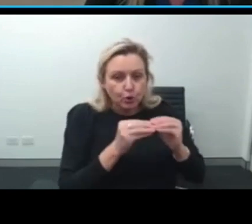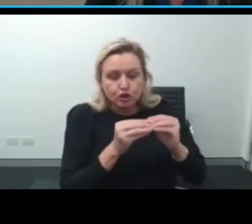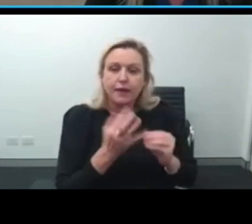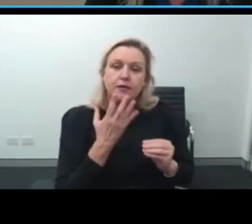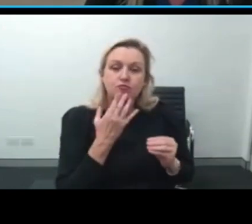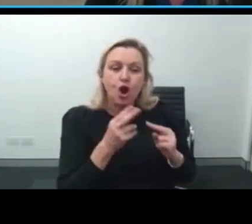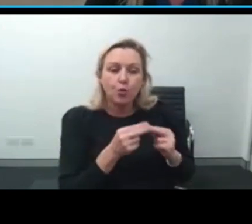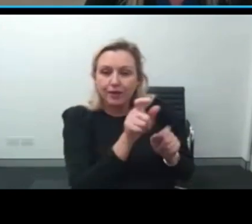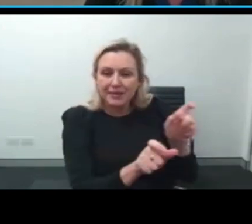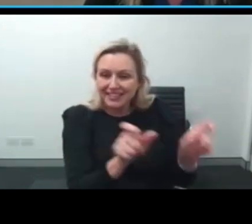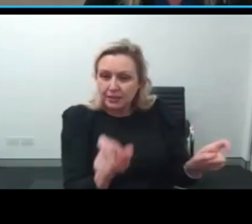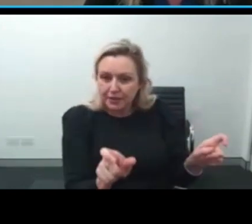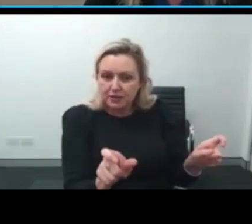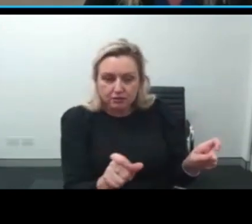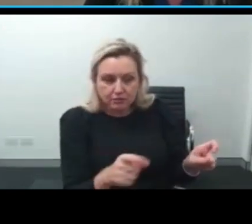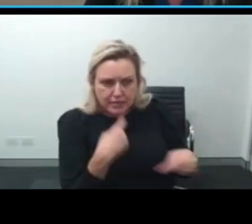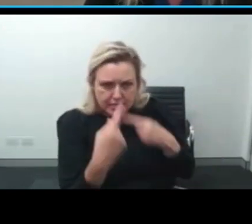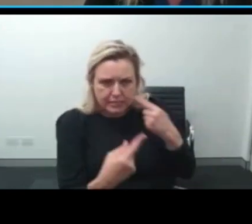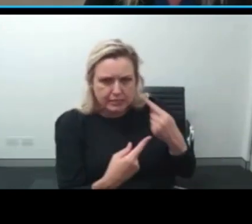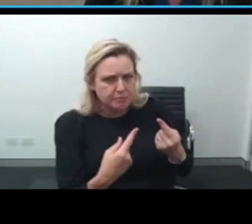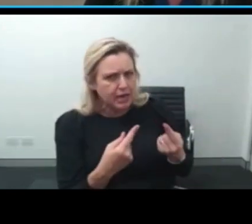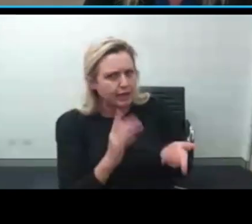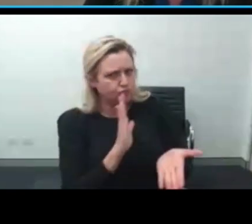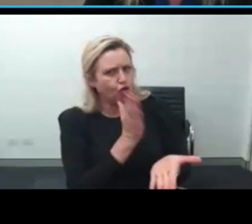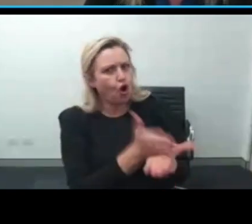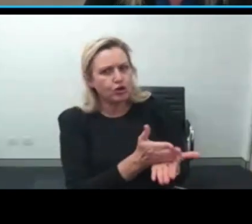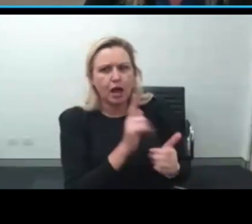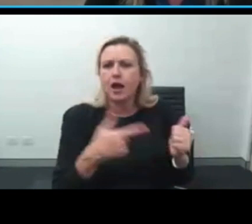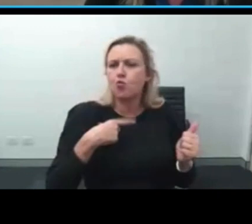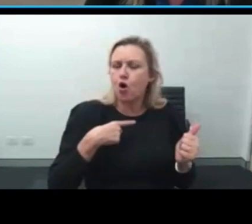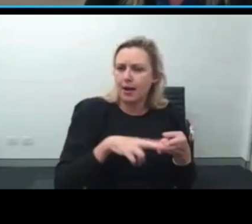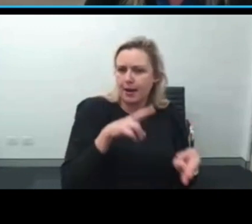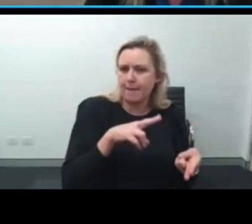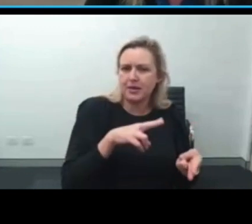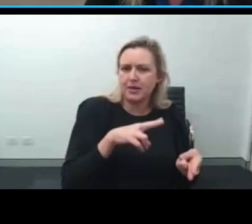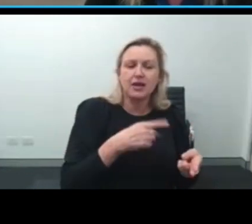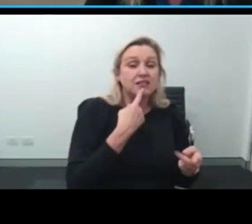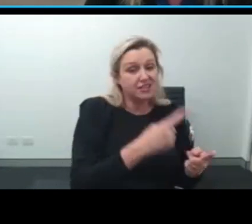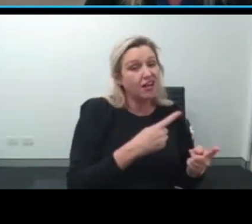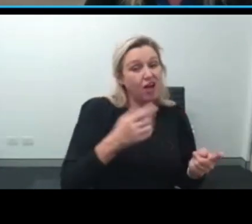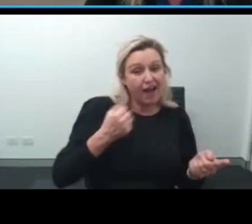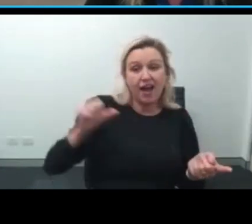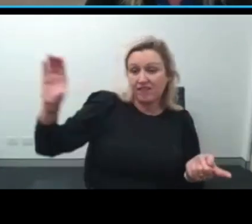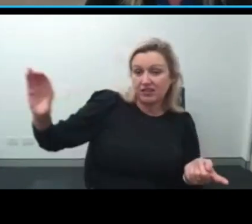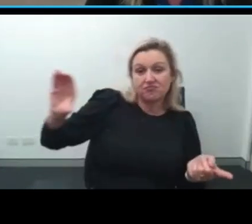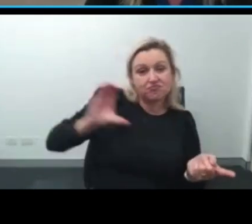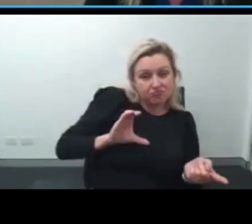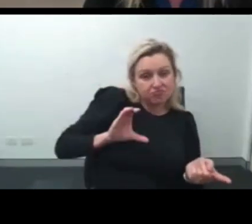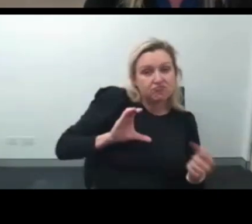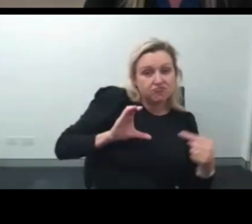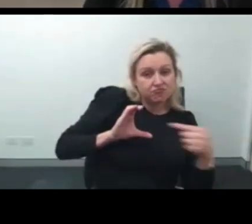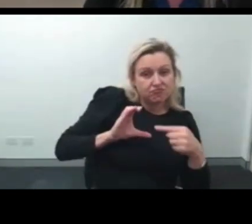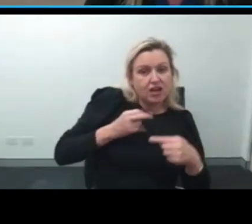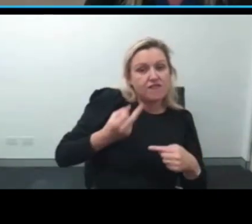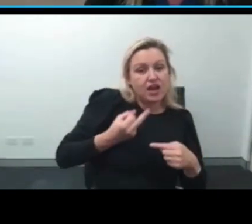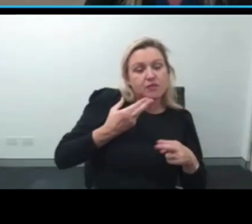recipients, being clear about why those prices are increasing and that the subsidy funding is available in the package.